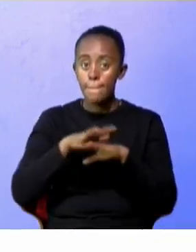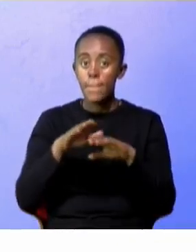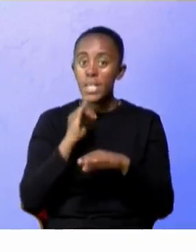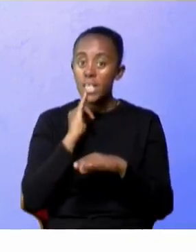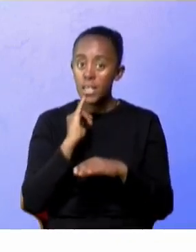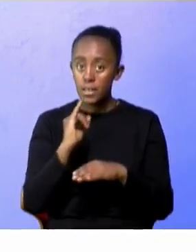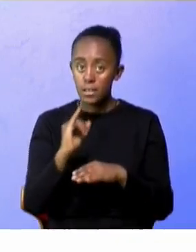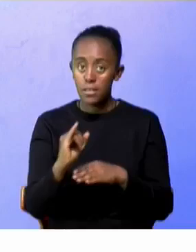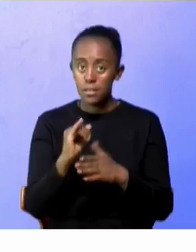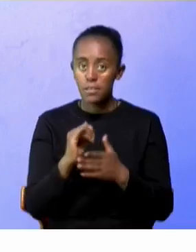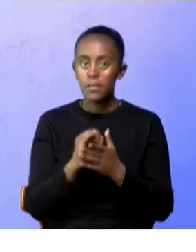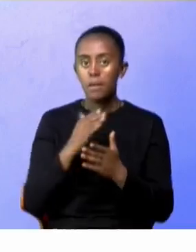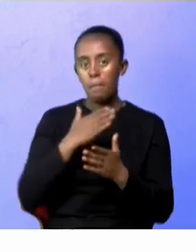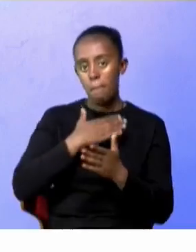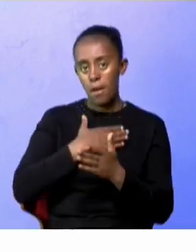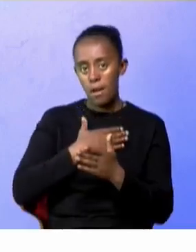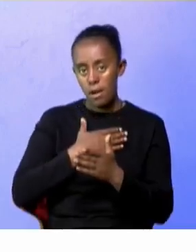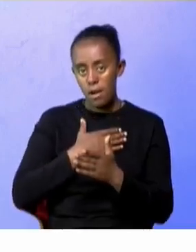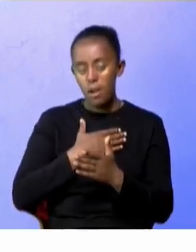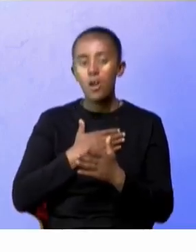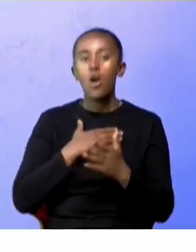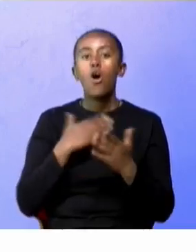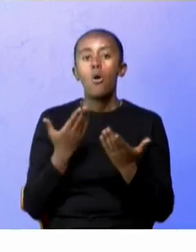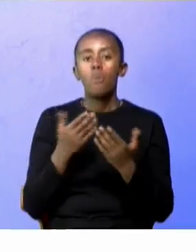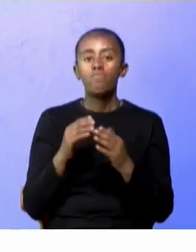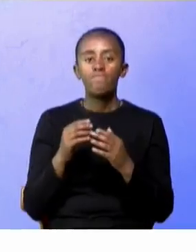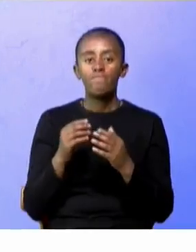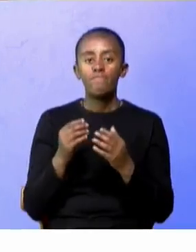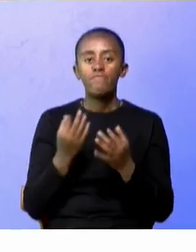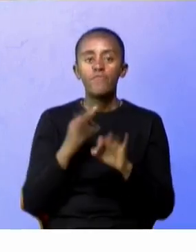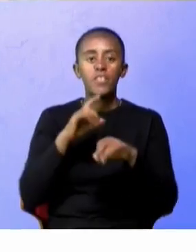is my hobby.